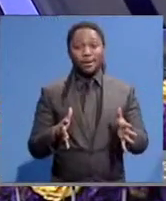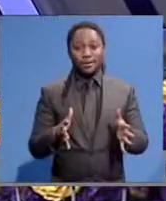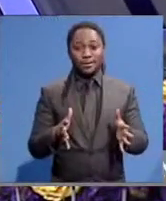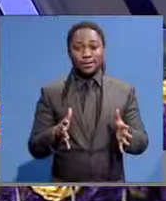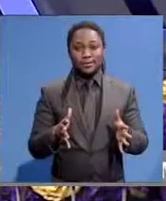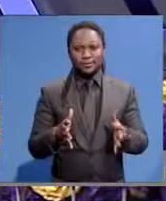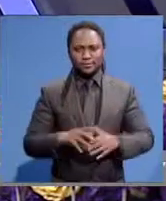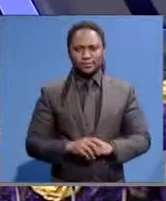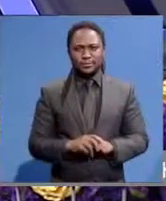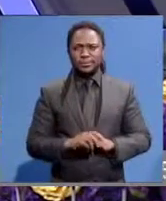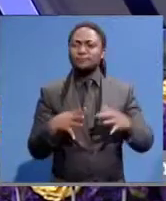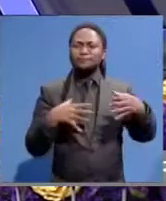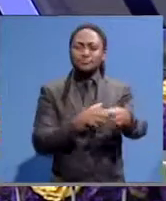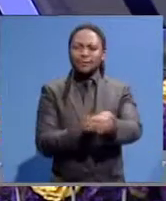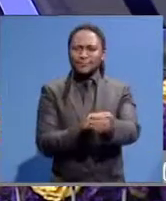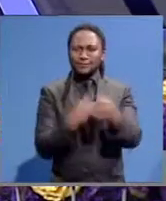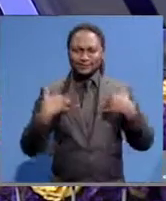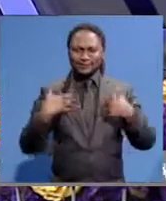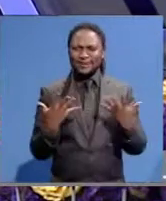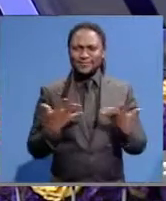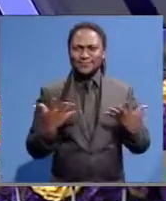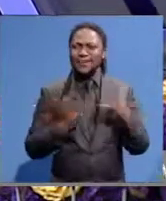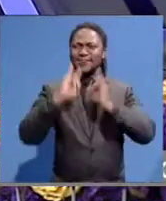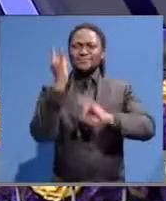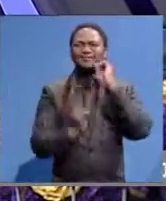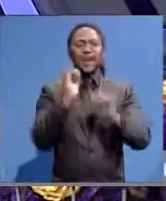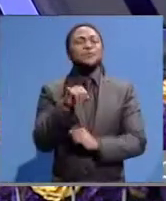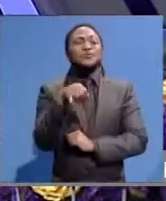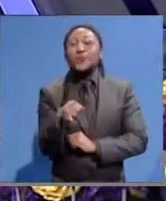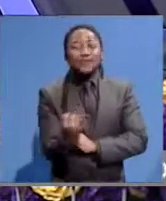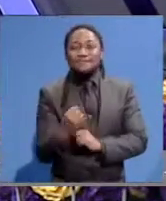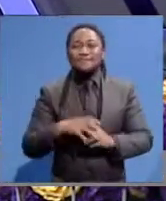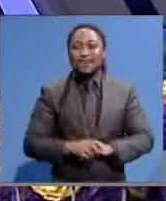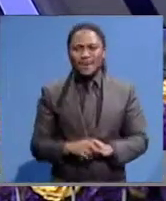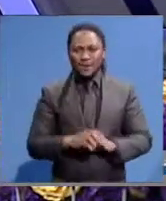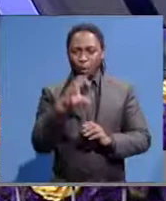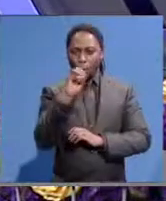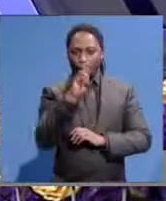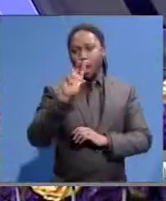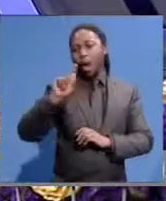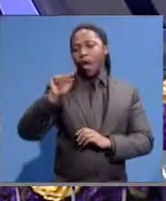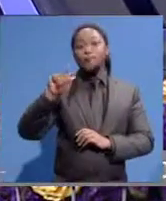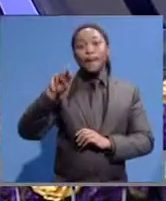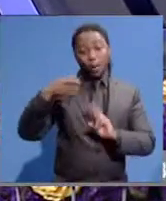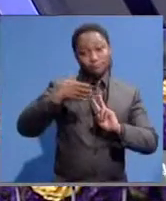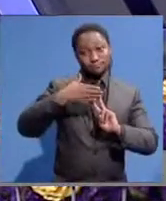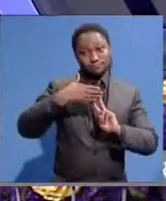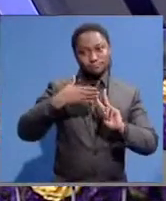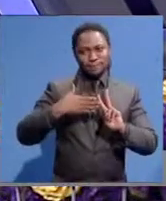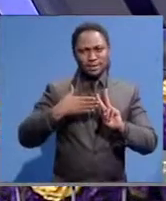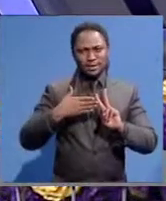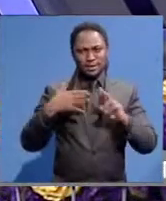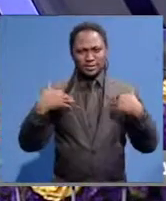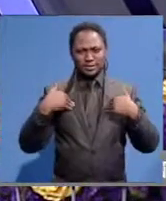In the archive, you find the record of his exam results as a student. And what you will find is that it took him from 1943